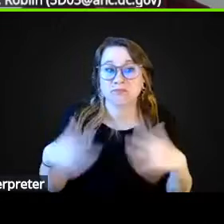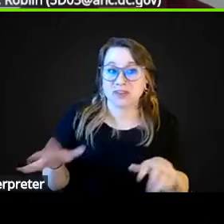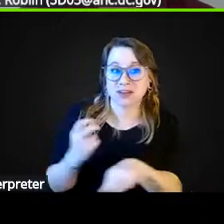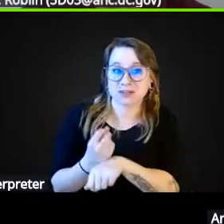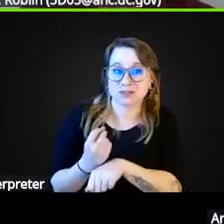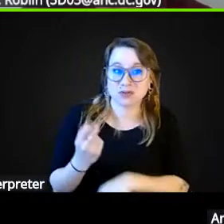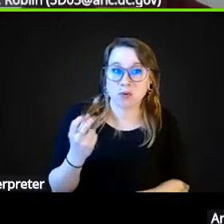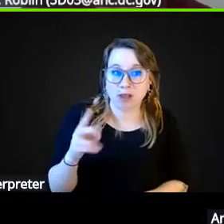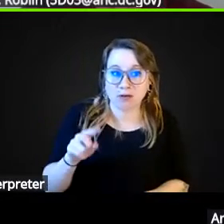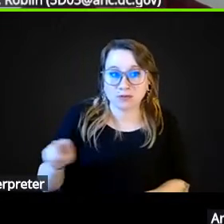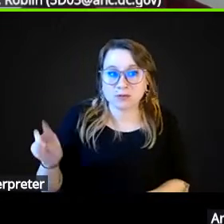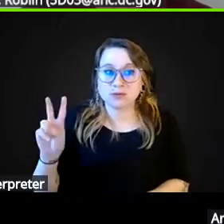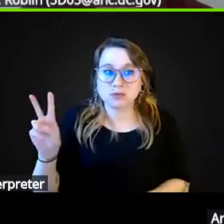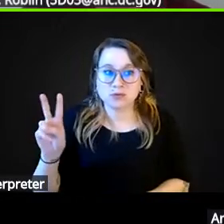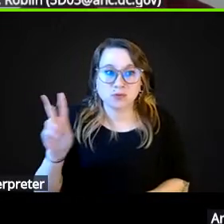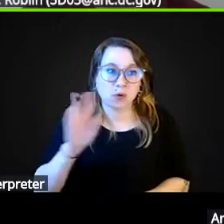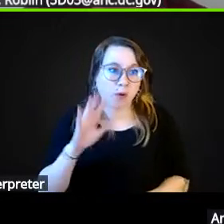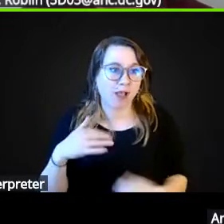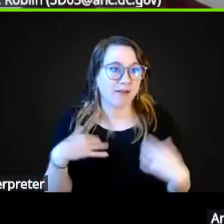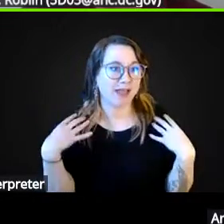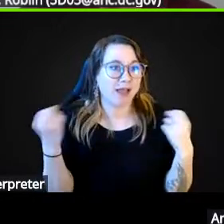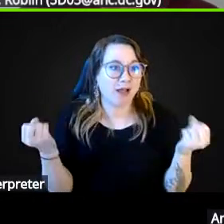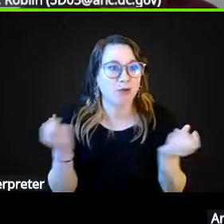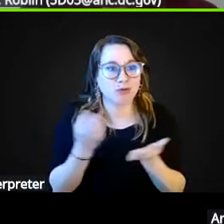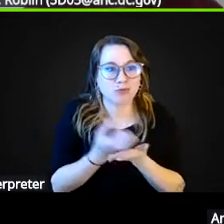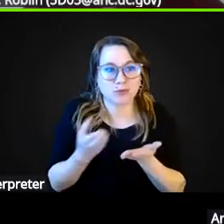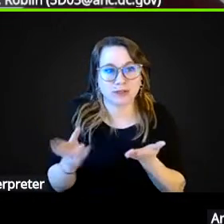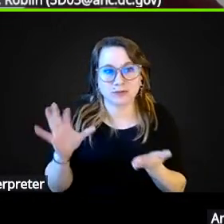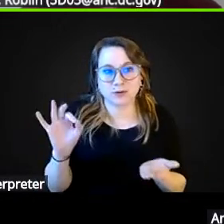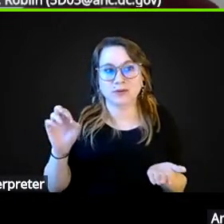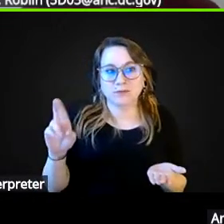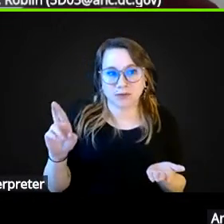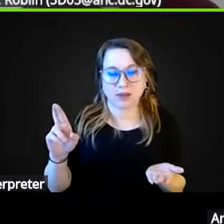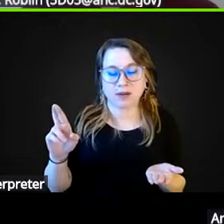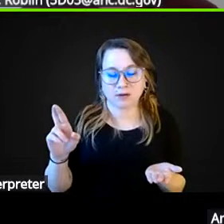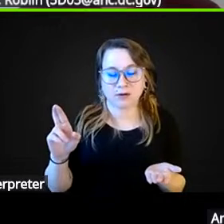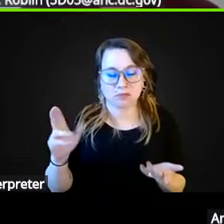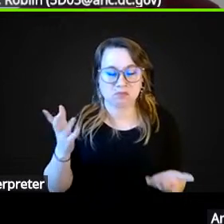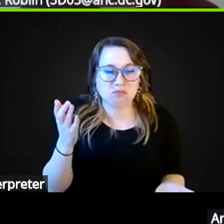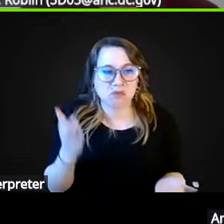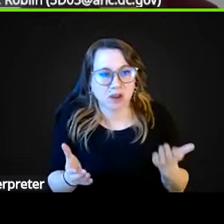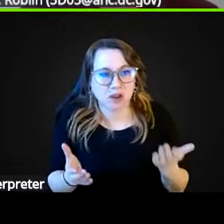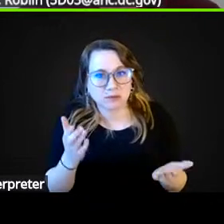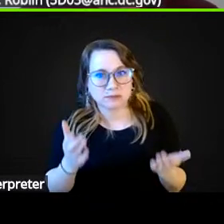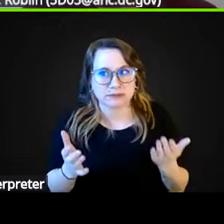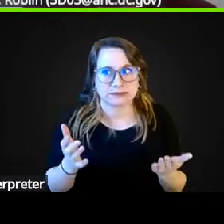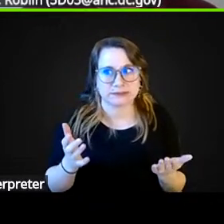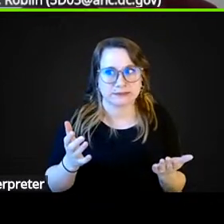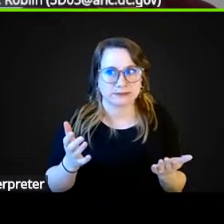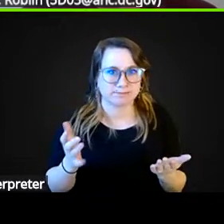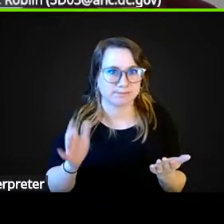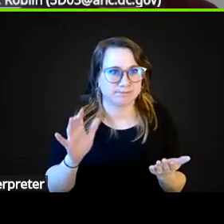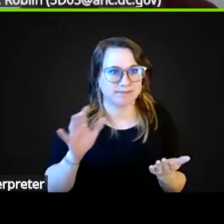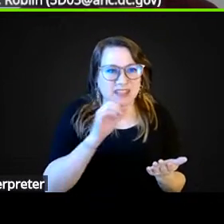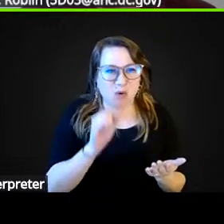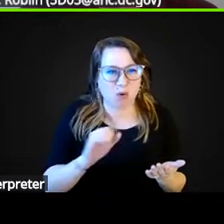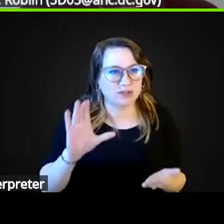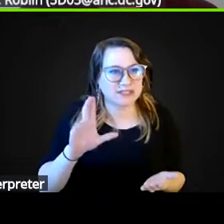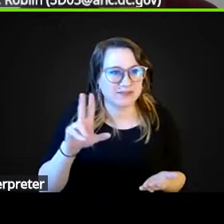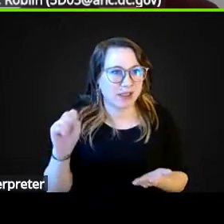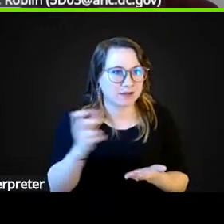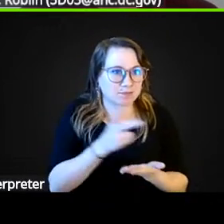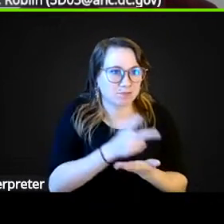we're going to have a health resource fair. Probably, most likely at the old CVS parking